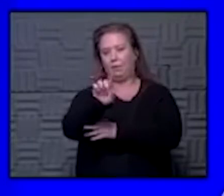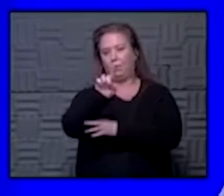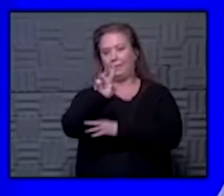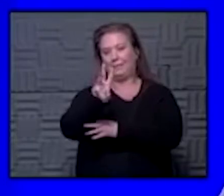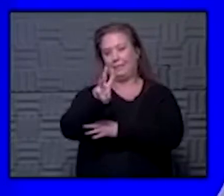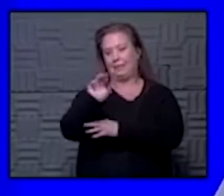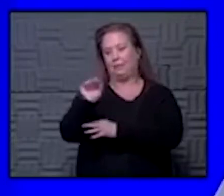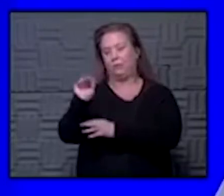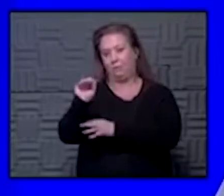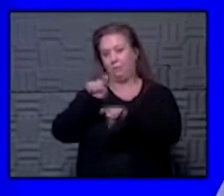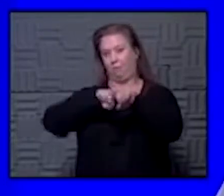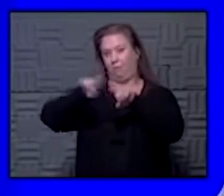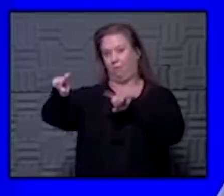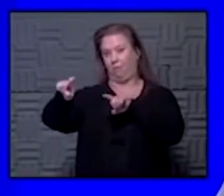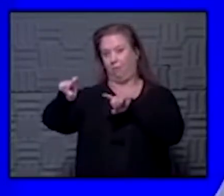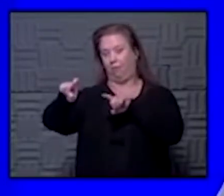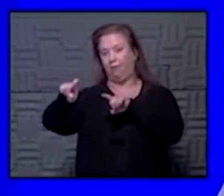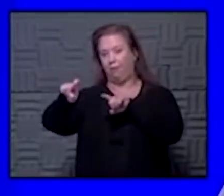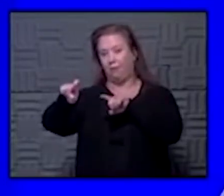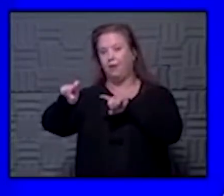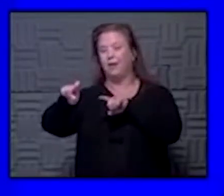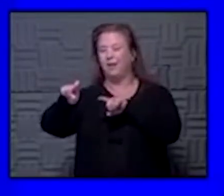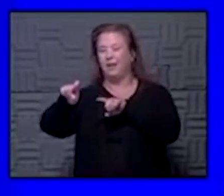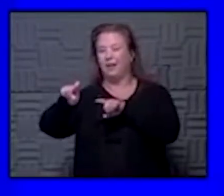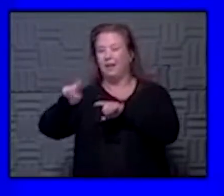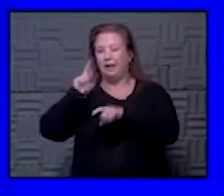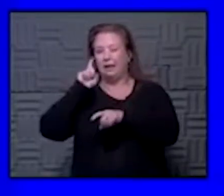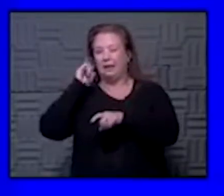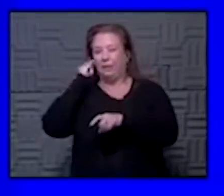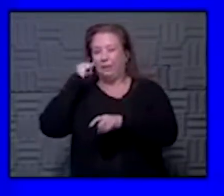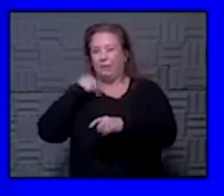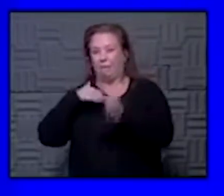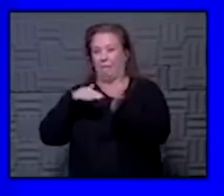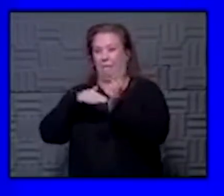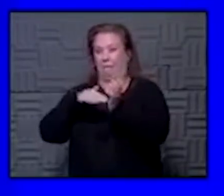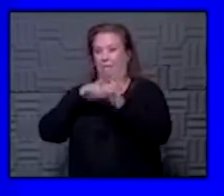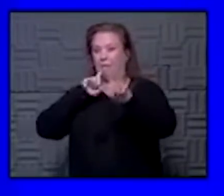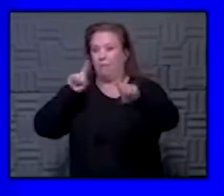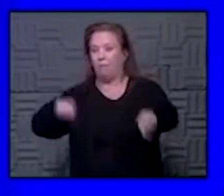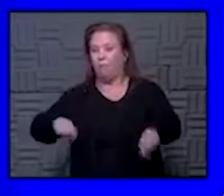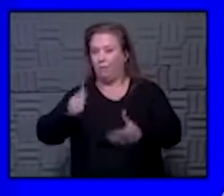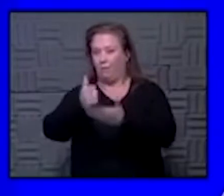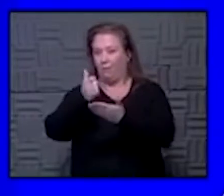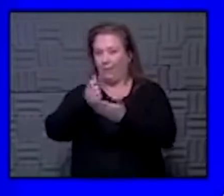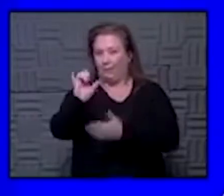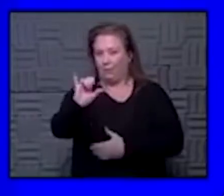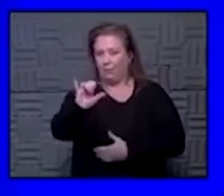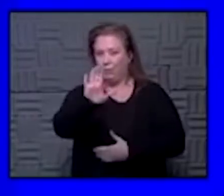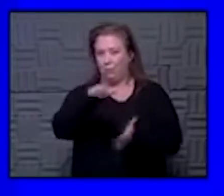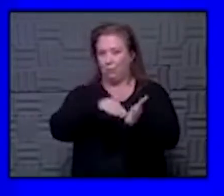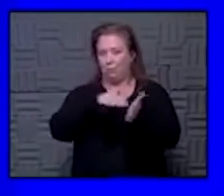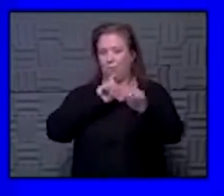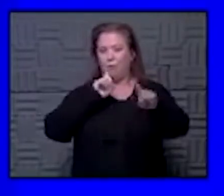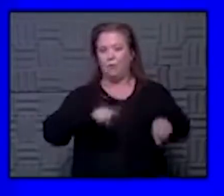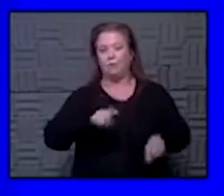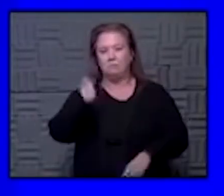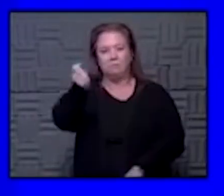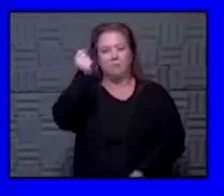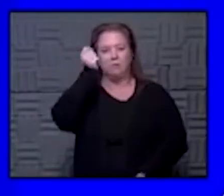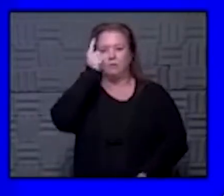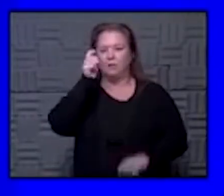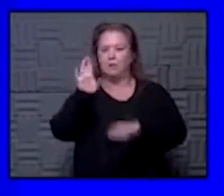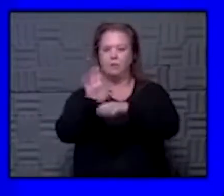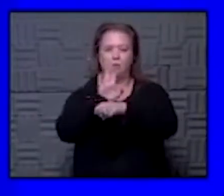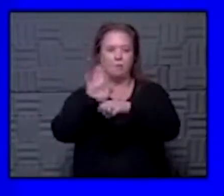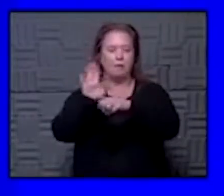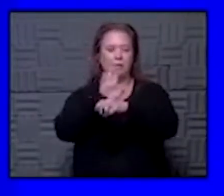913-588-1600. That will help. If you have another physician, especially part of the health system, they can order it as well. They are very busy, so they are trying to call